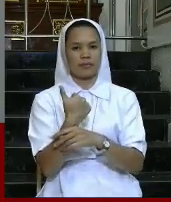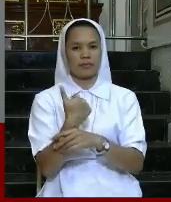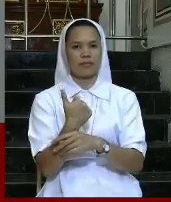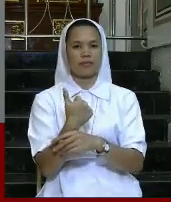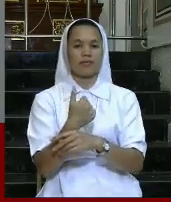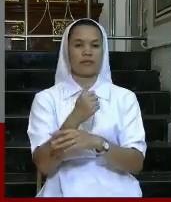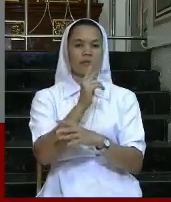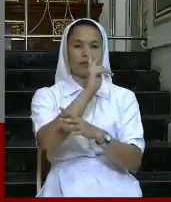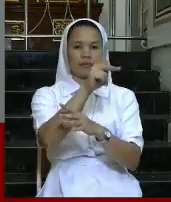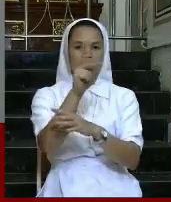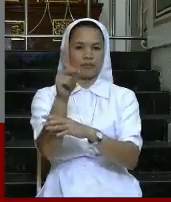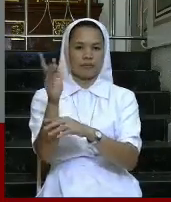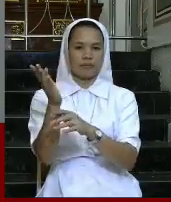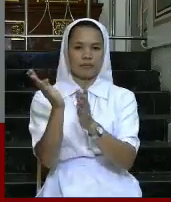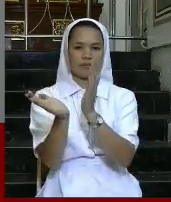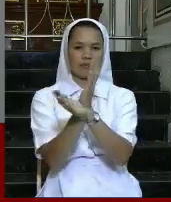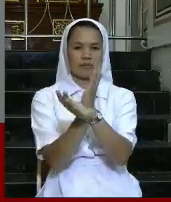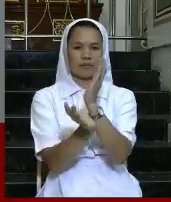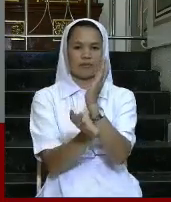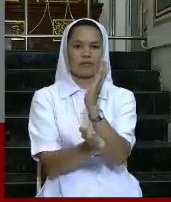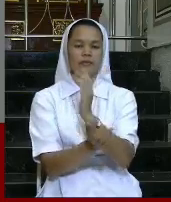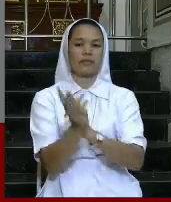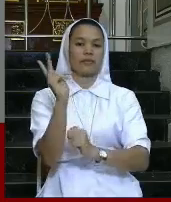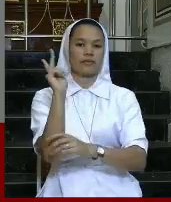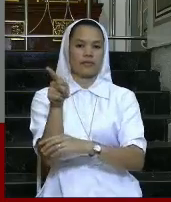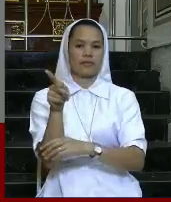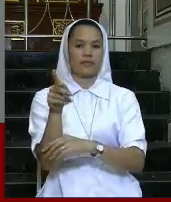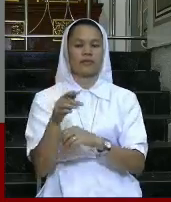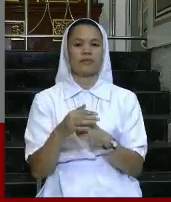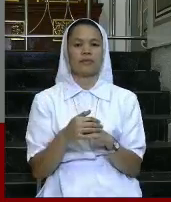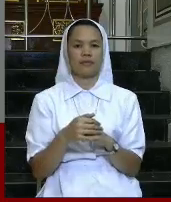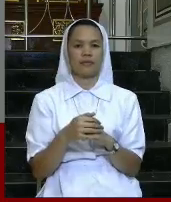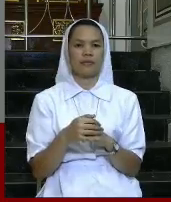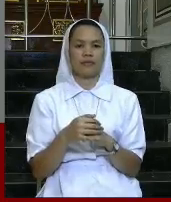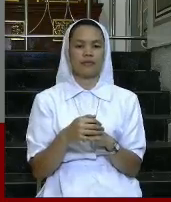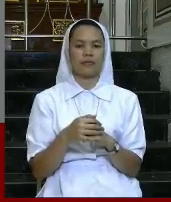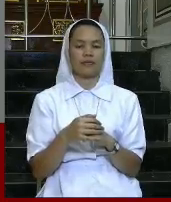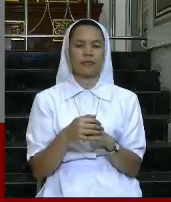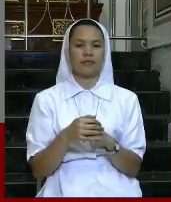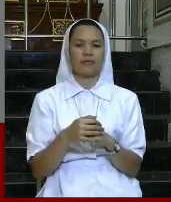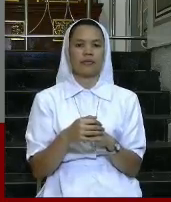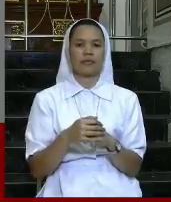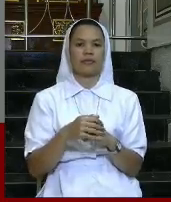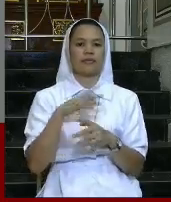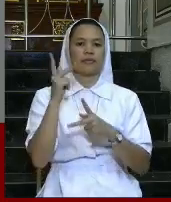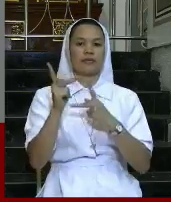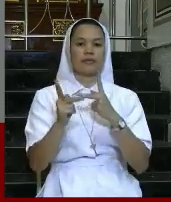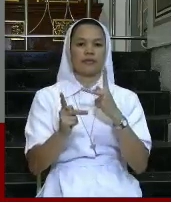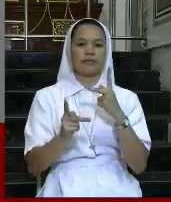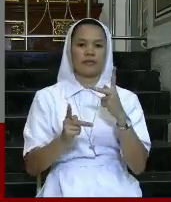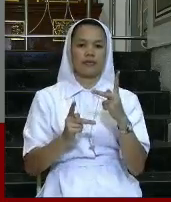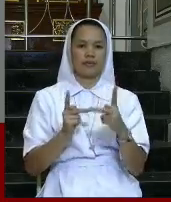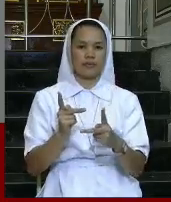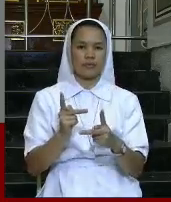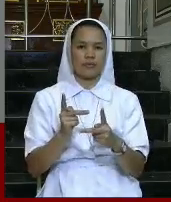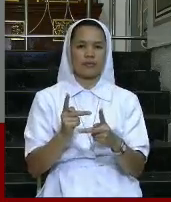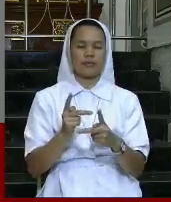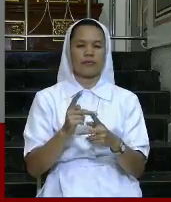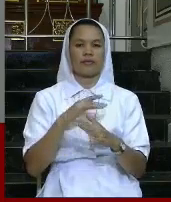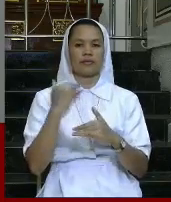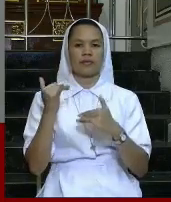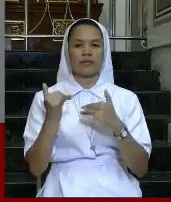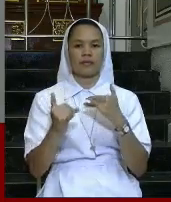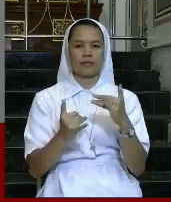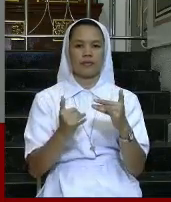branches from the trees and strewed them on the road. The crowds preceding him and those